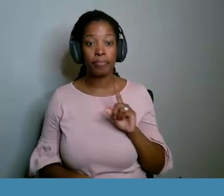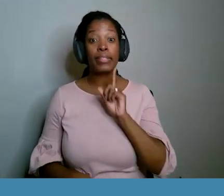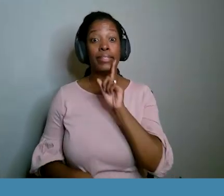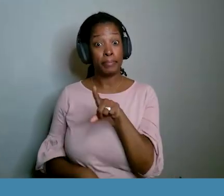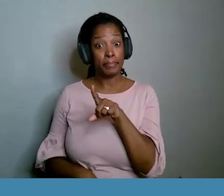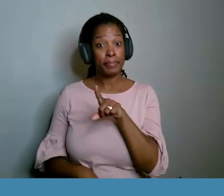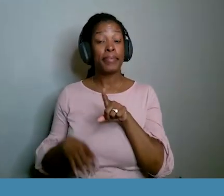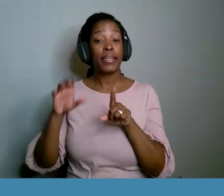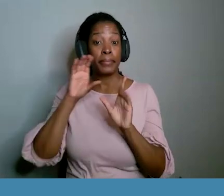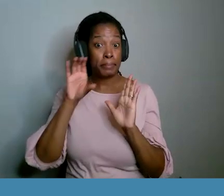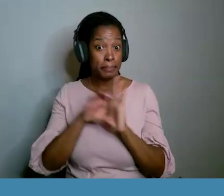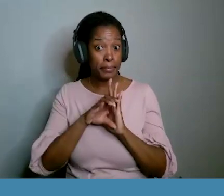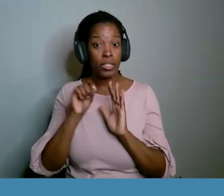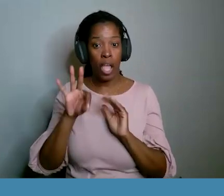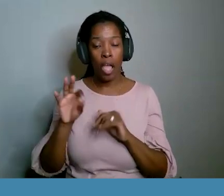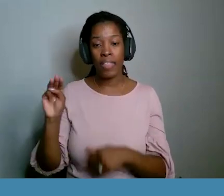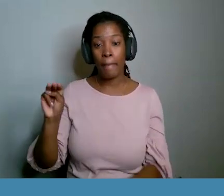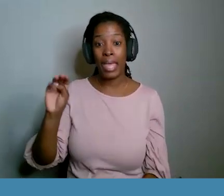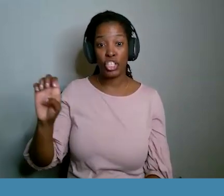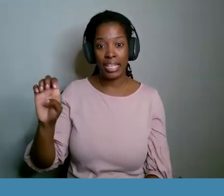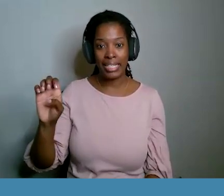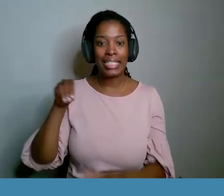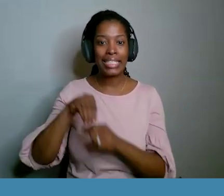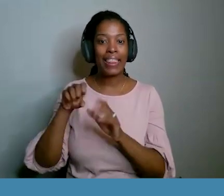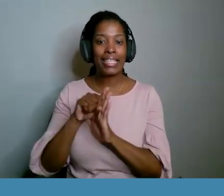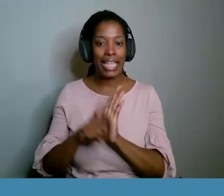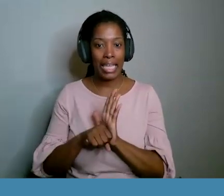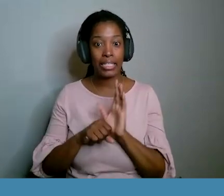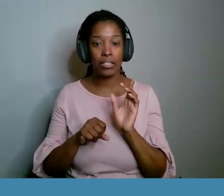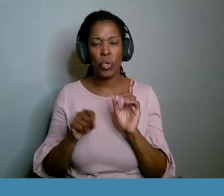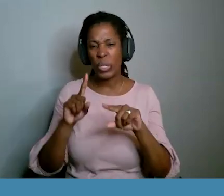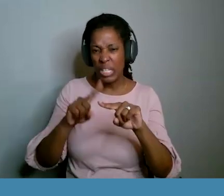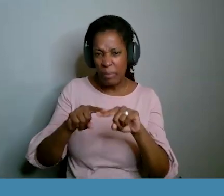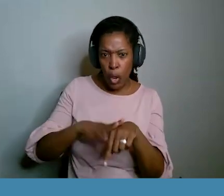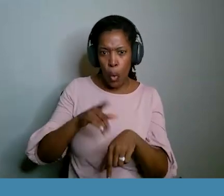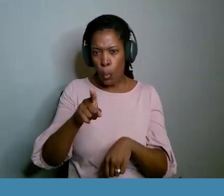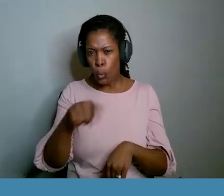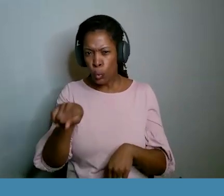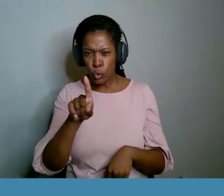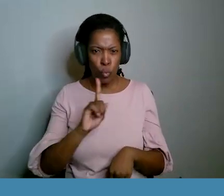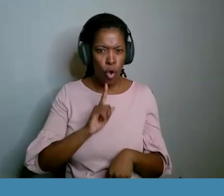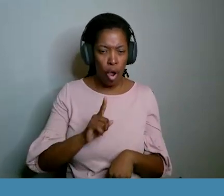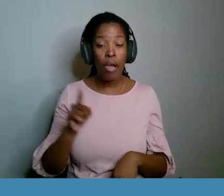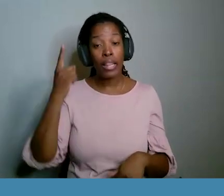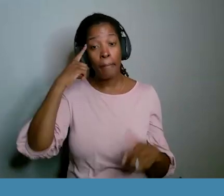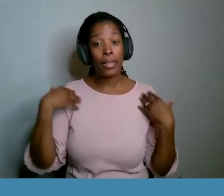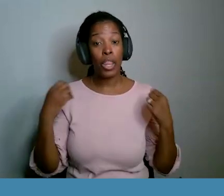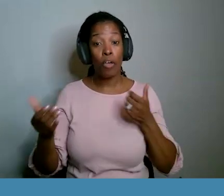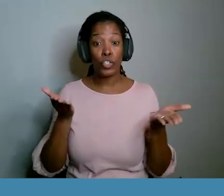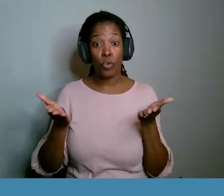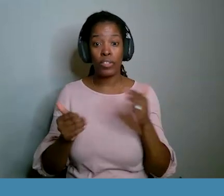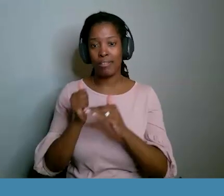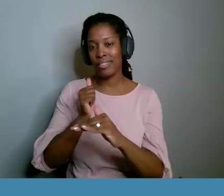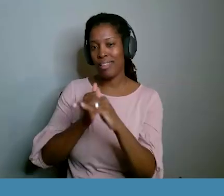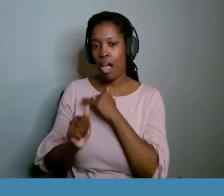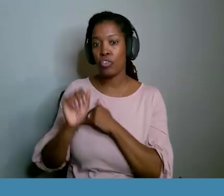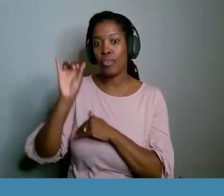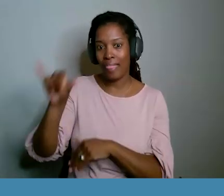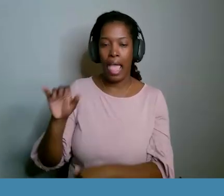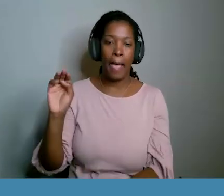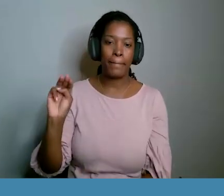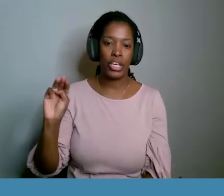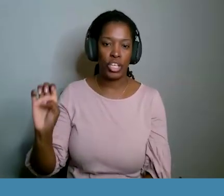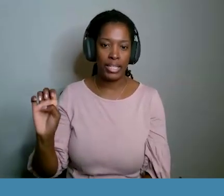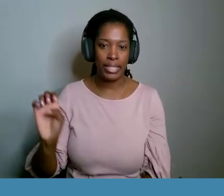of the managing entities in the state. So depending on where you are, the mental health services will fall under that managing